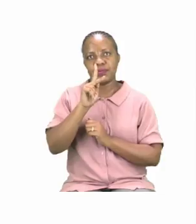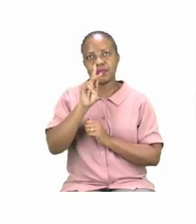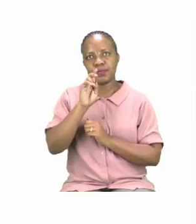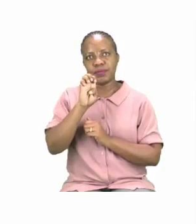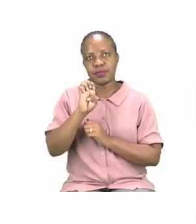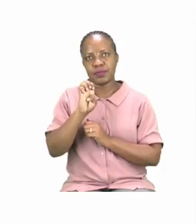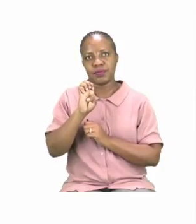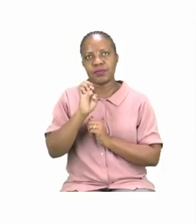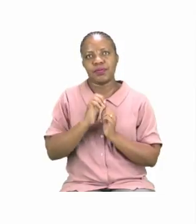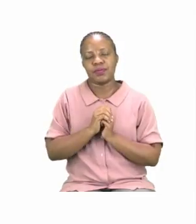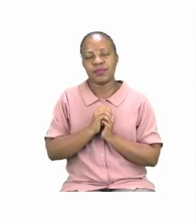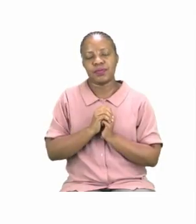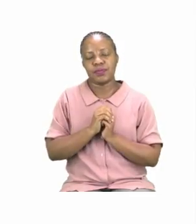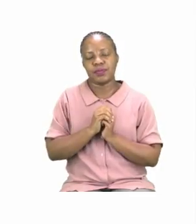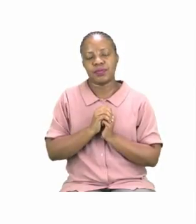bike.